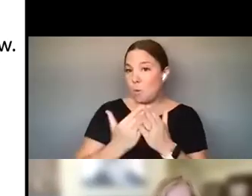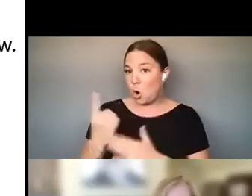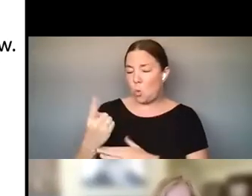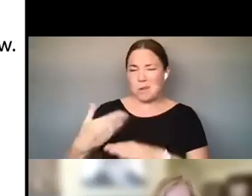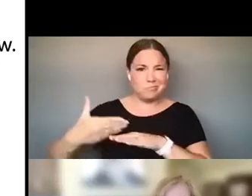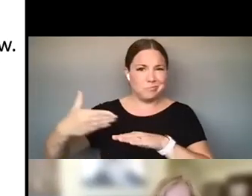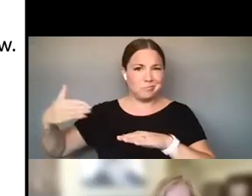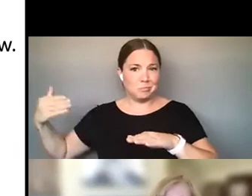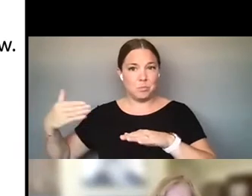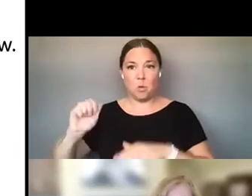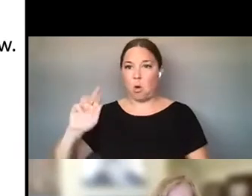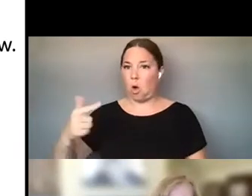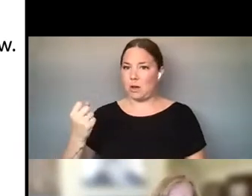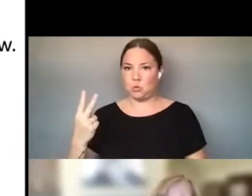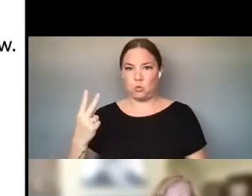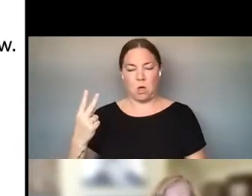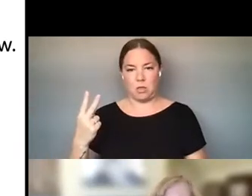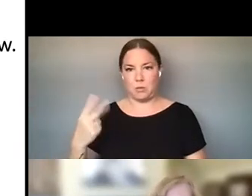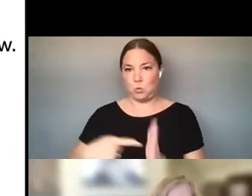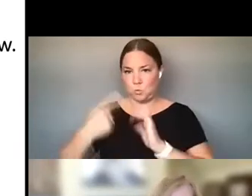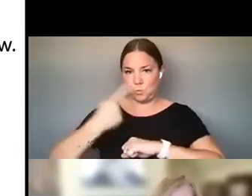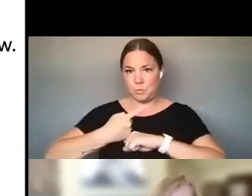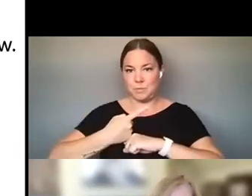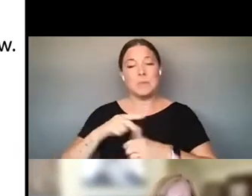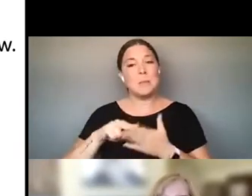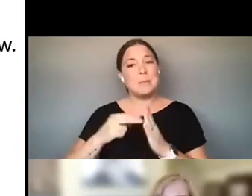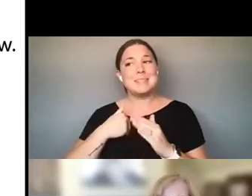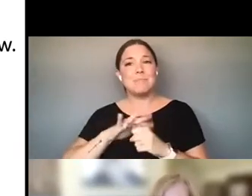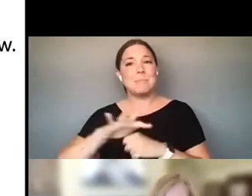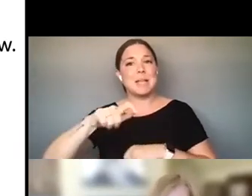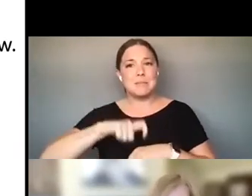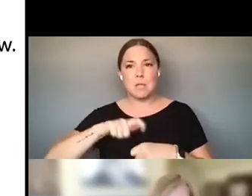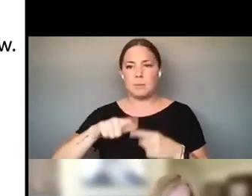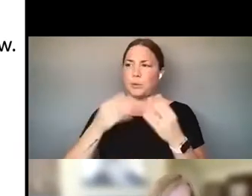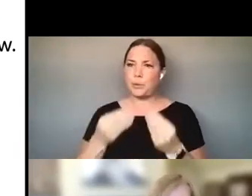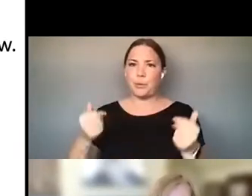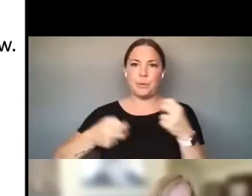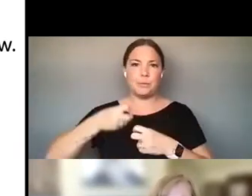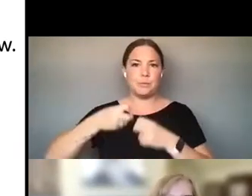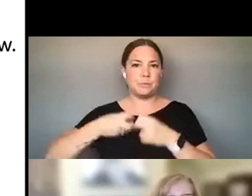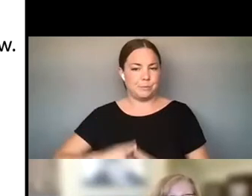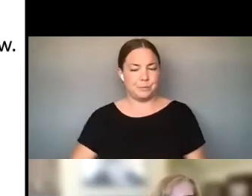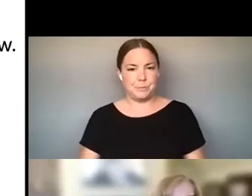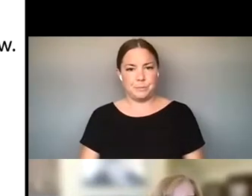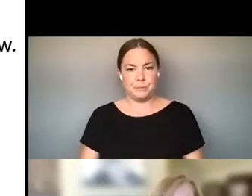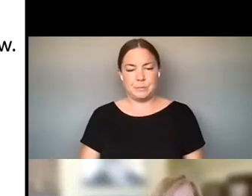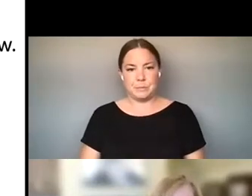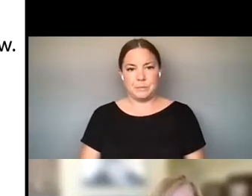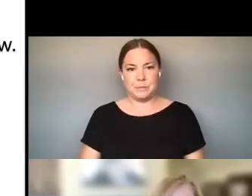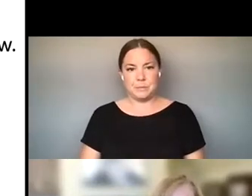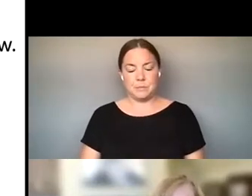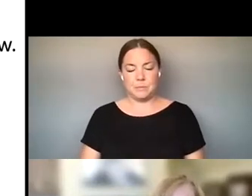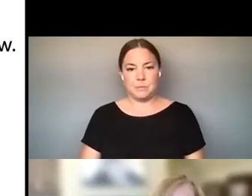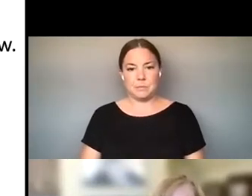of the August 12 deadline to give yourself ample time to resolve any issues. Likewise,